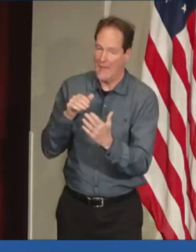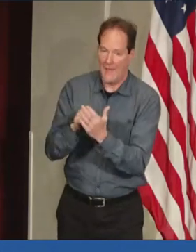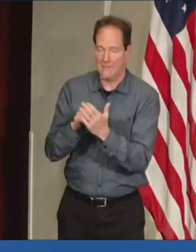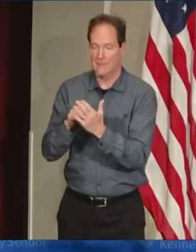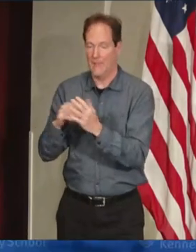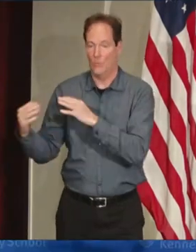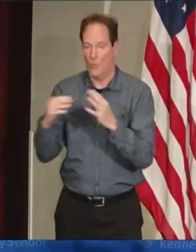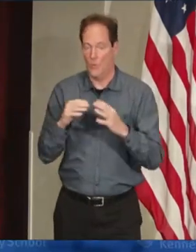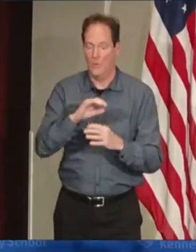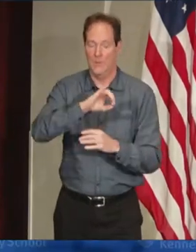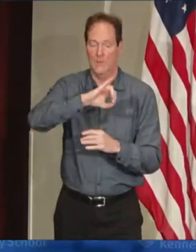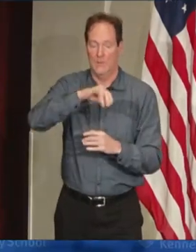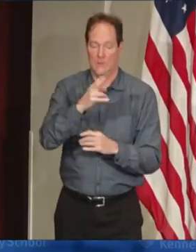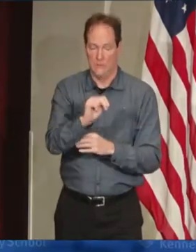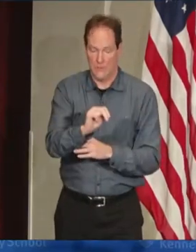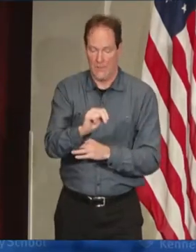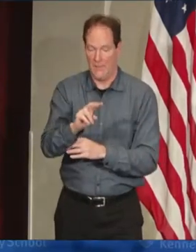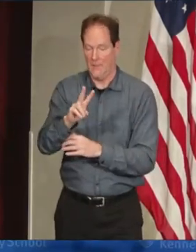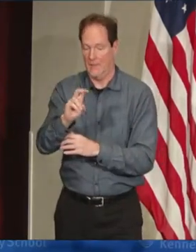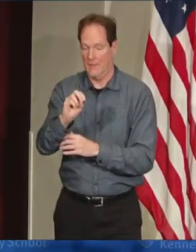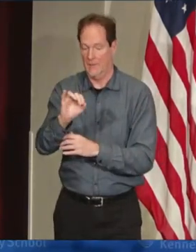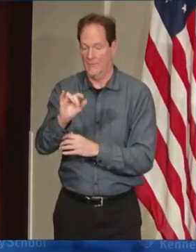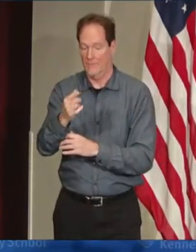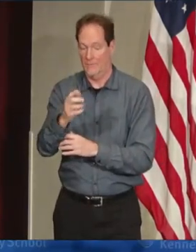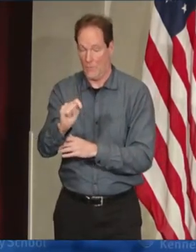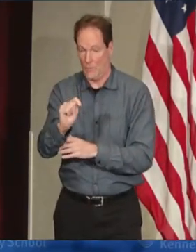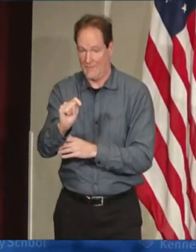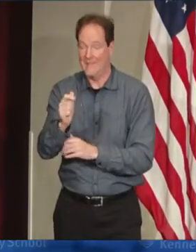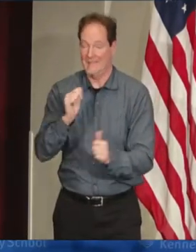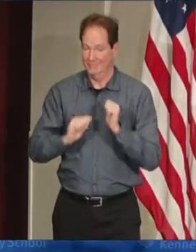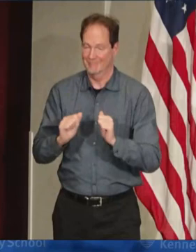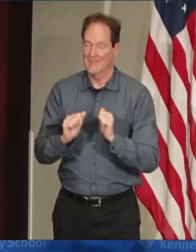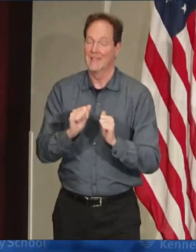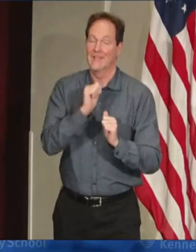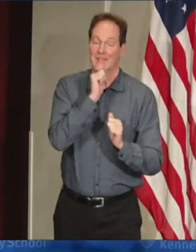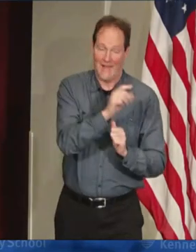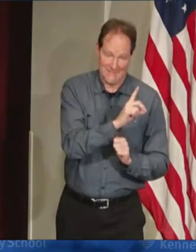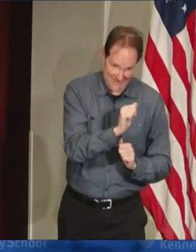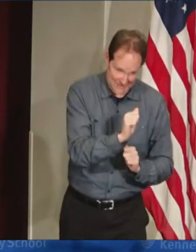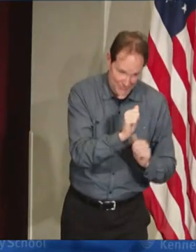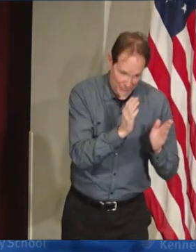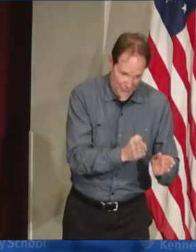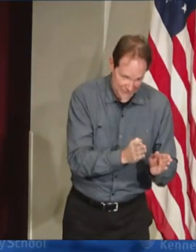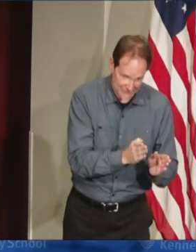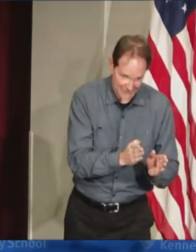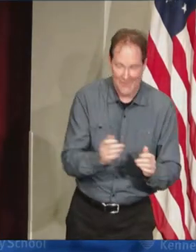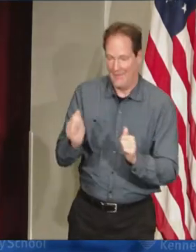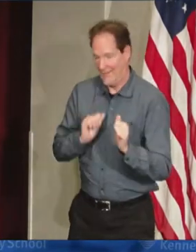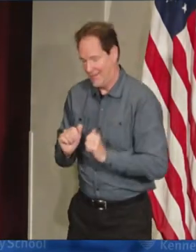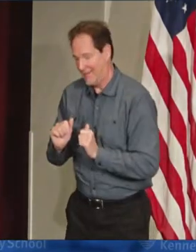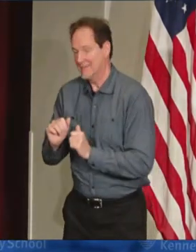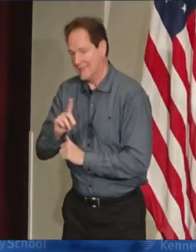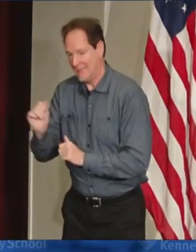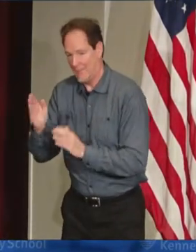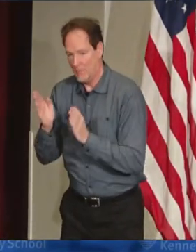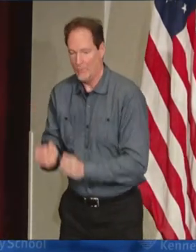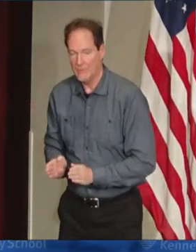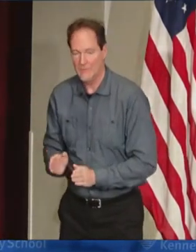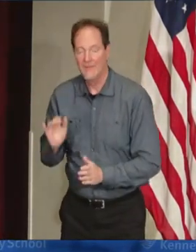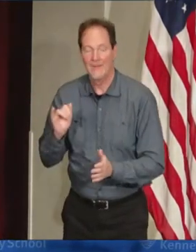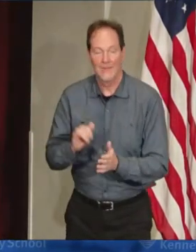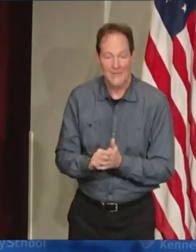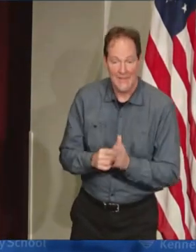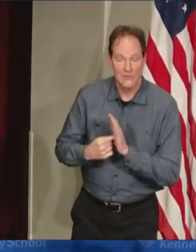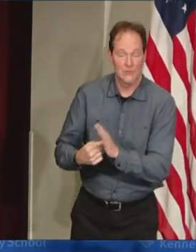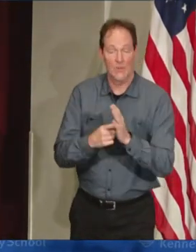a non-disabled person playing a disabled veteran. But the worst was they showed it in San Francisco in an inaccessible